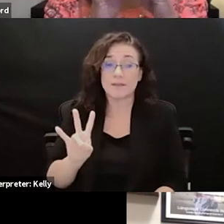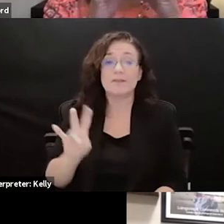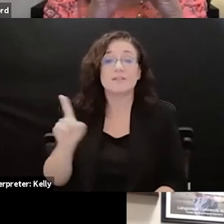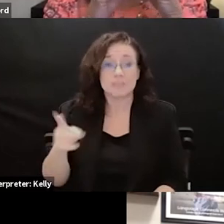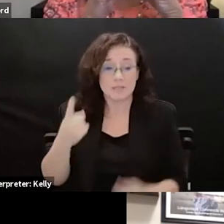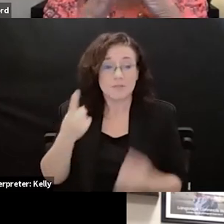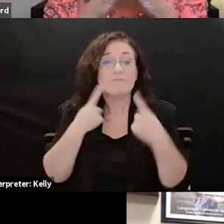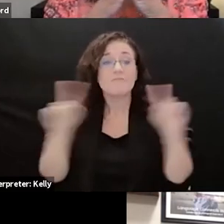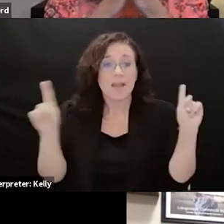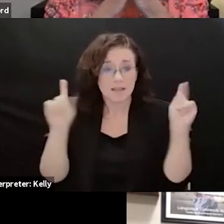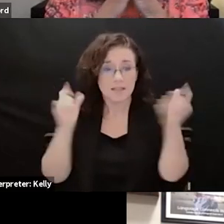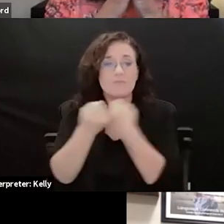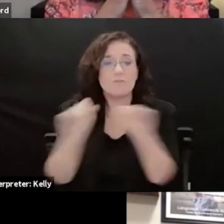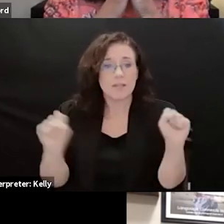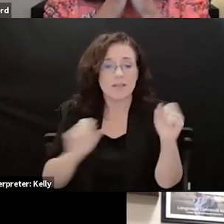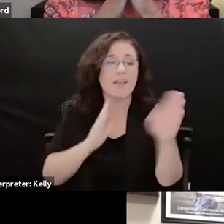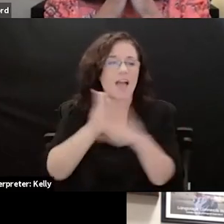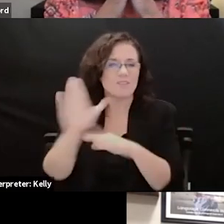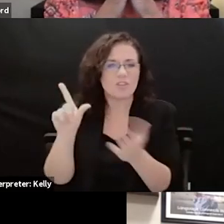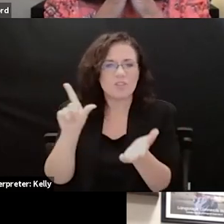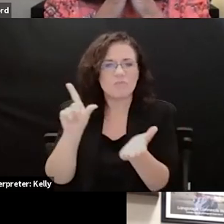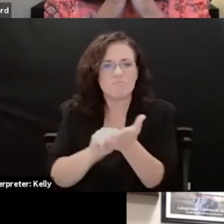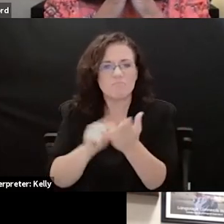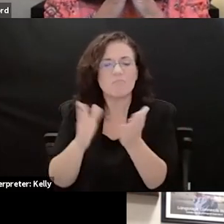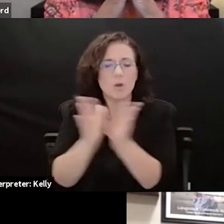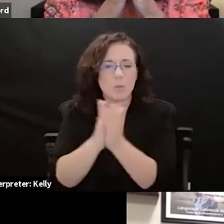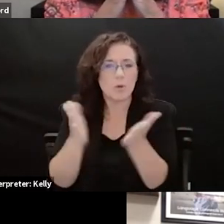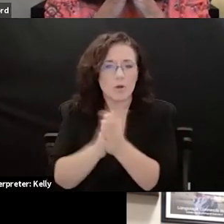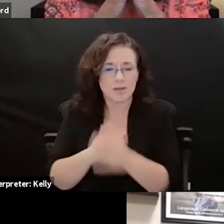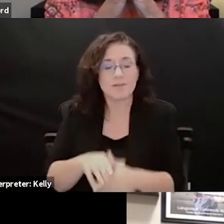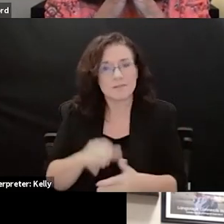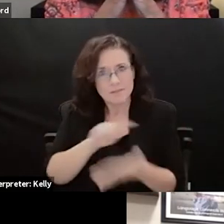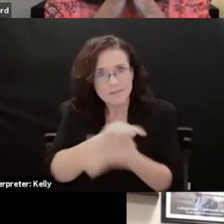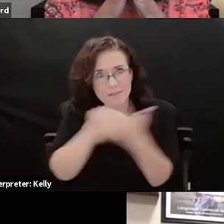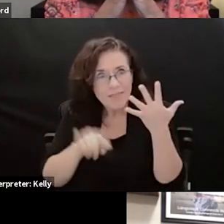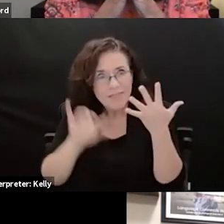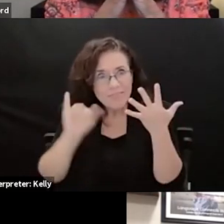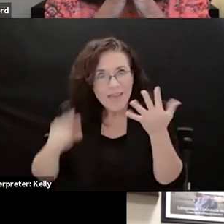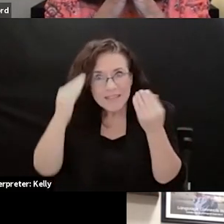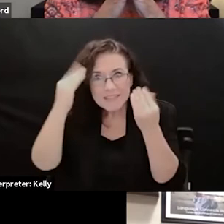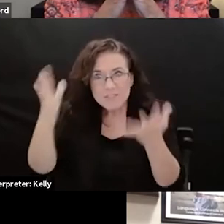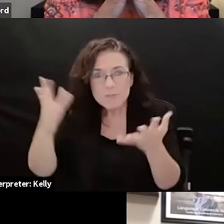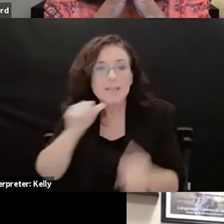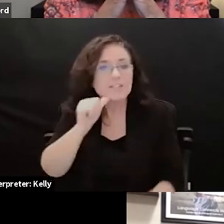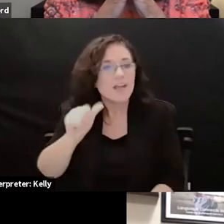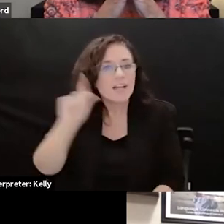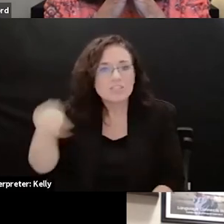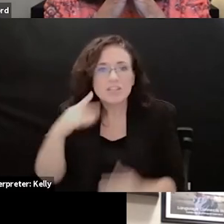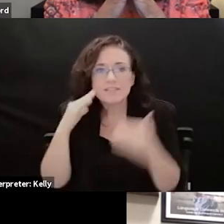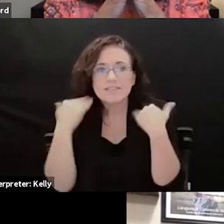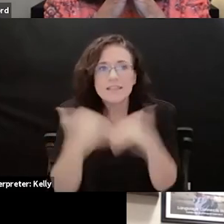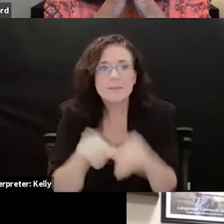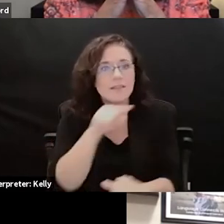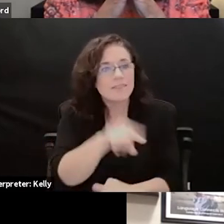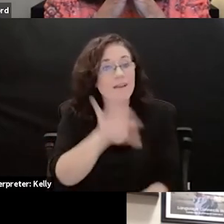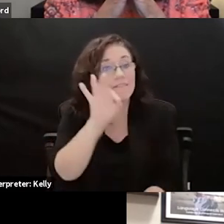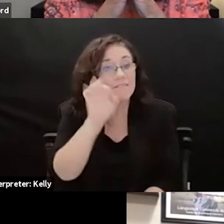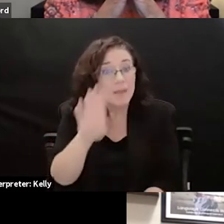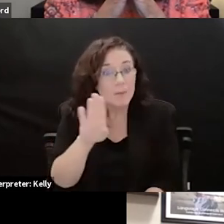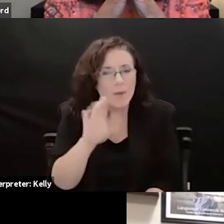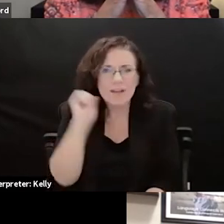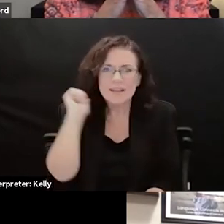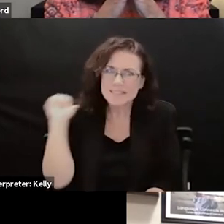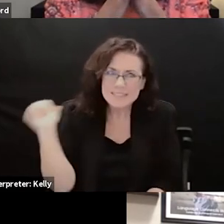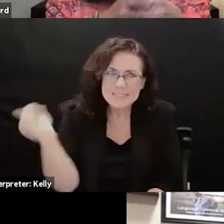shortly after her book was released so there's lots of information and it's not just focused on february i urge you to go and look it up i want you to be